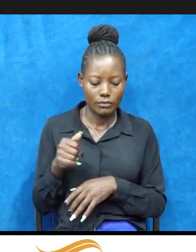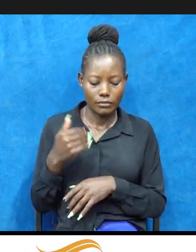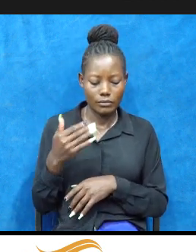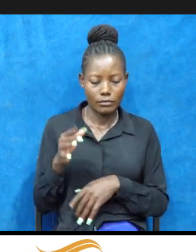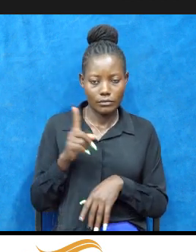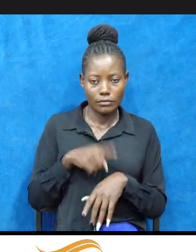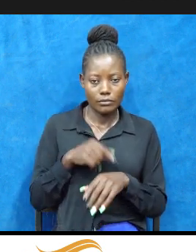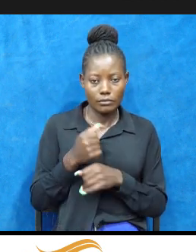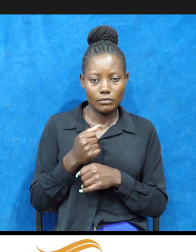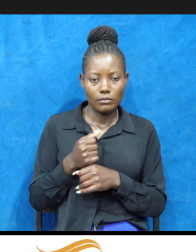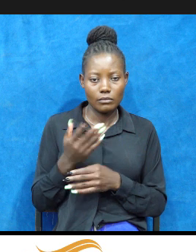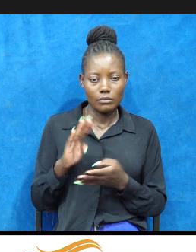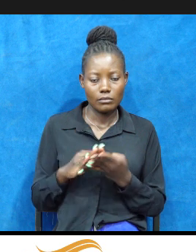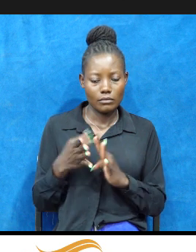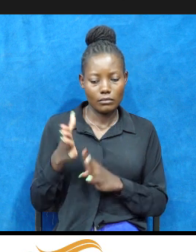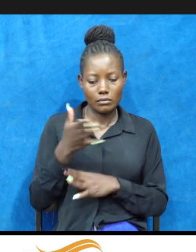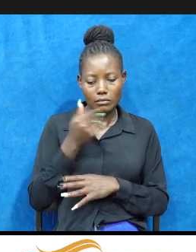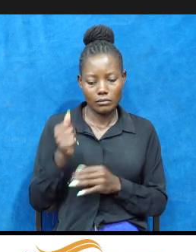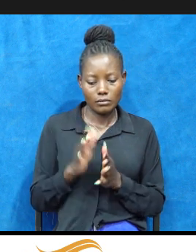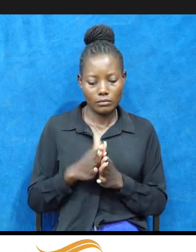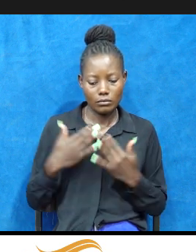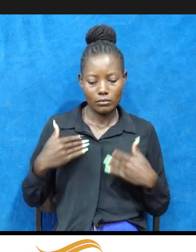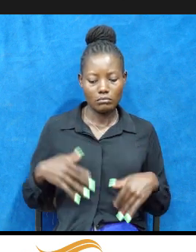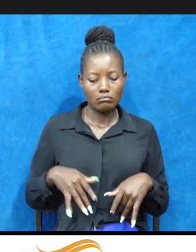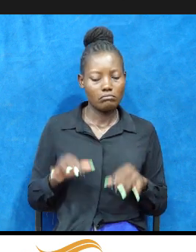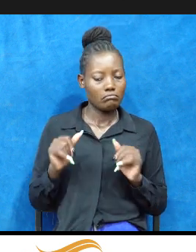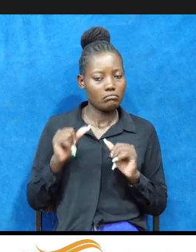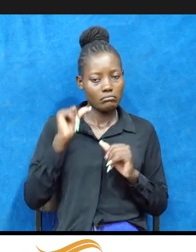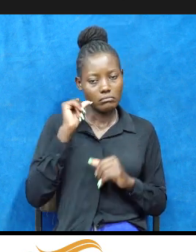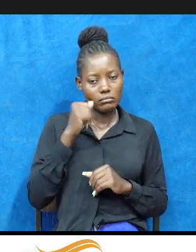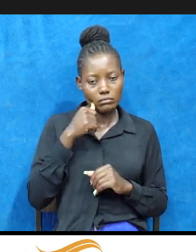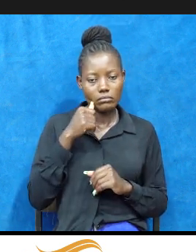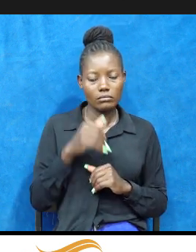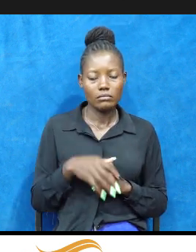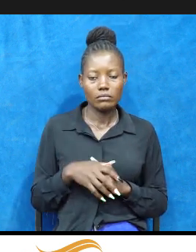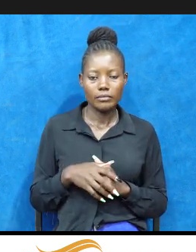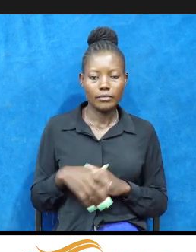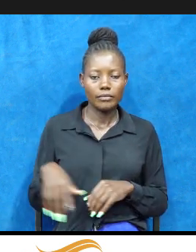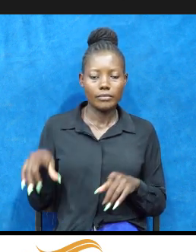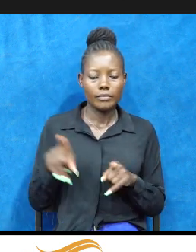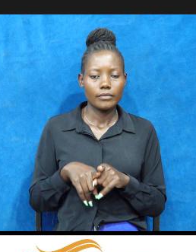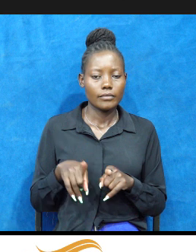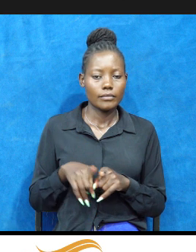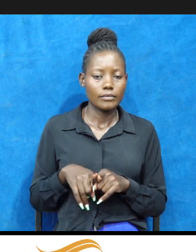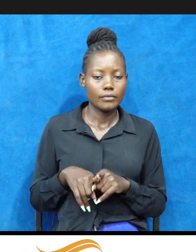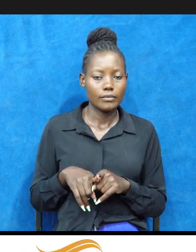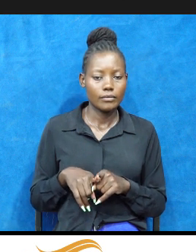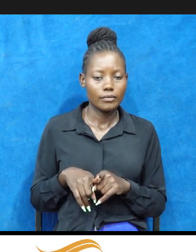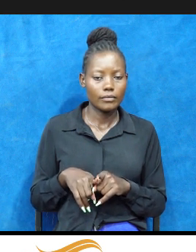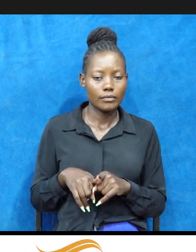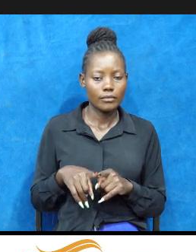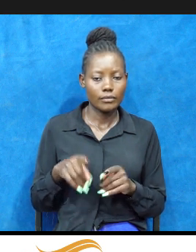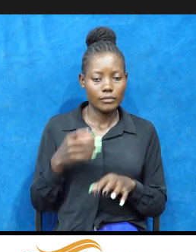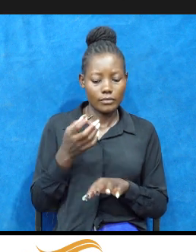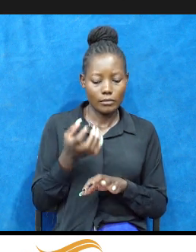time they do it. They'll get better at it. They'll get fitter, and they're just handling it better. And at that point, man, their confidence is